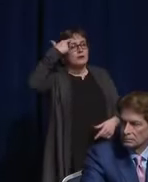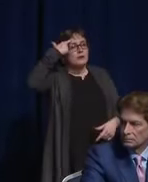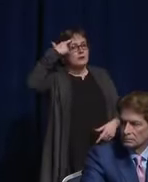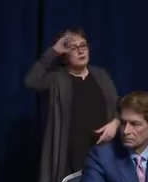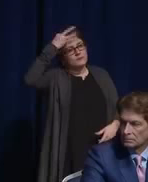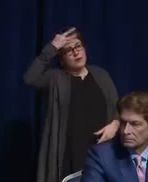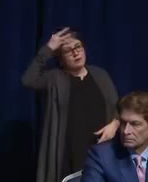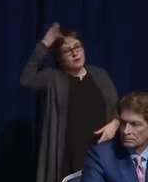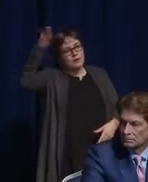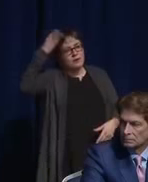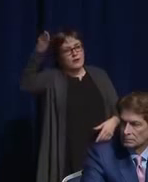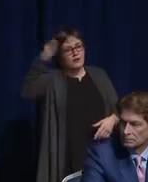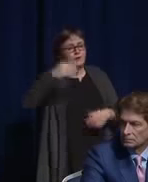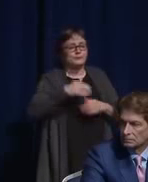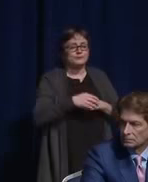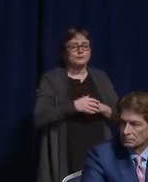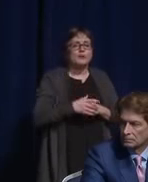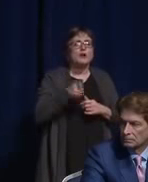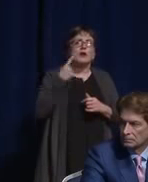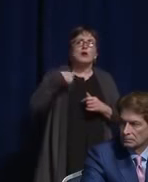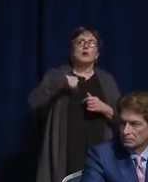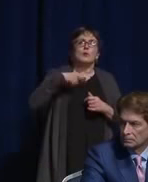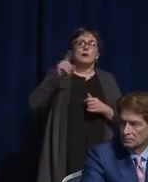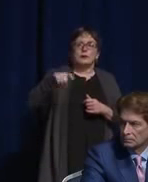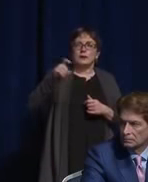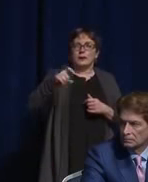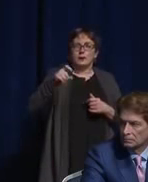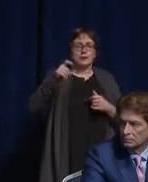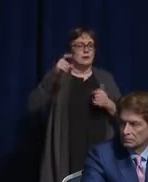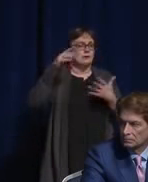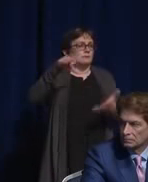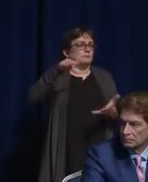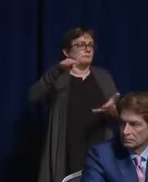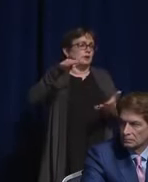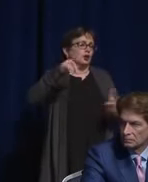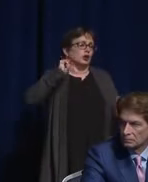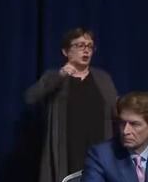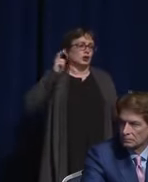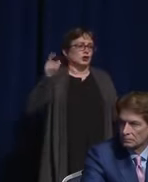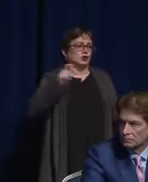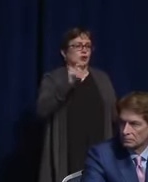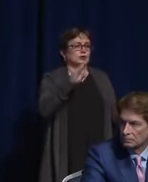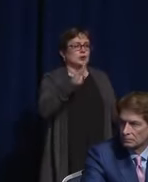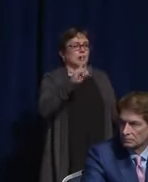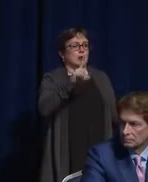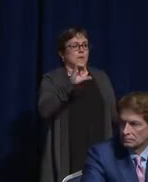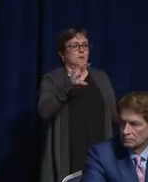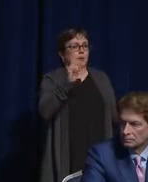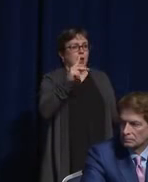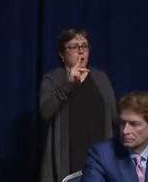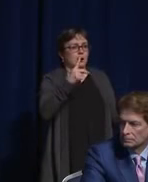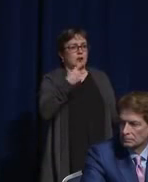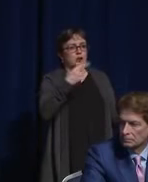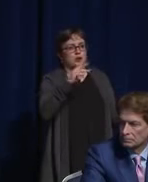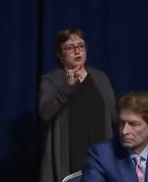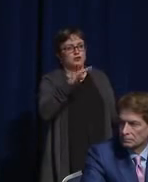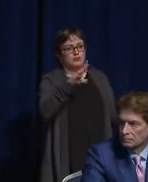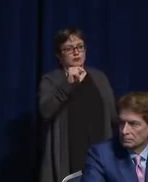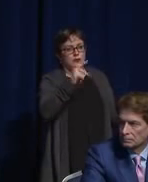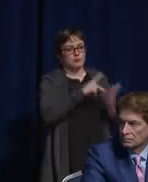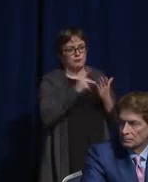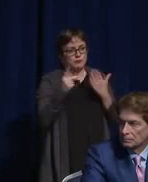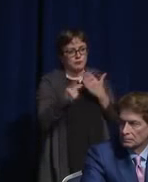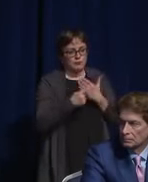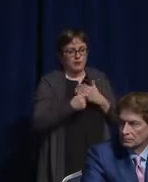Congress, for a massive block grant program. So if you're a state like ours right now, where you've got